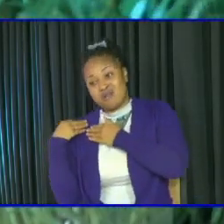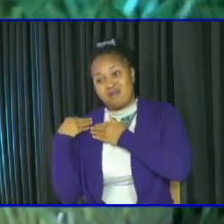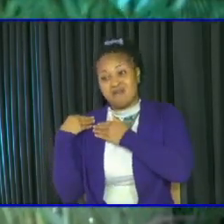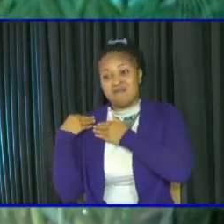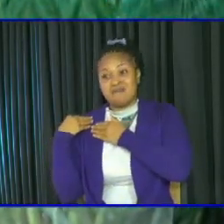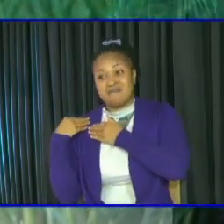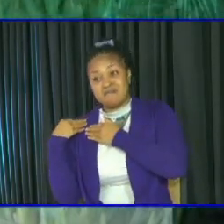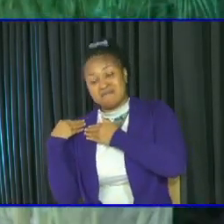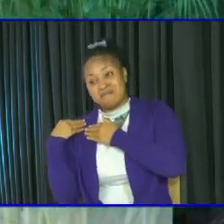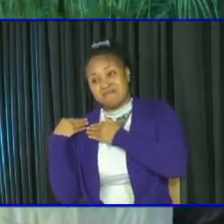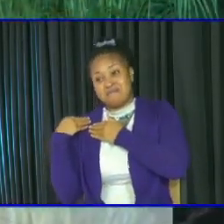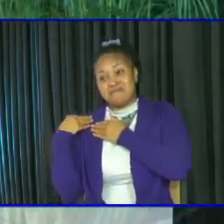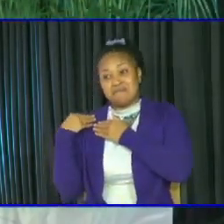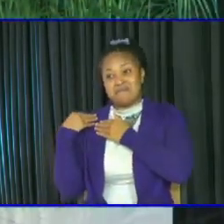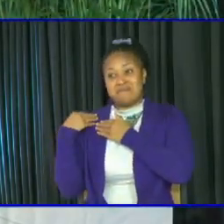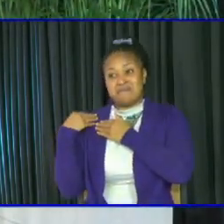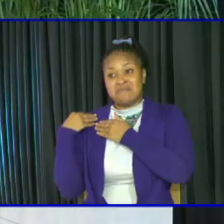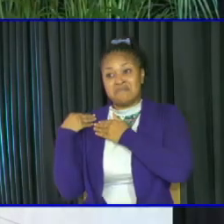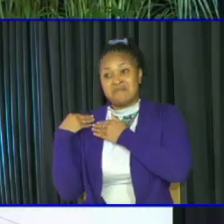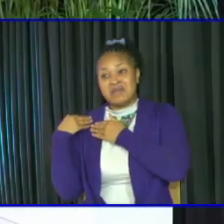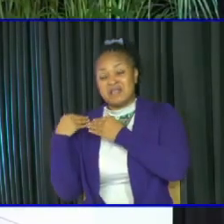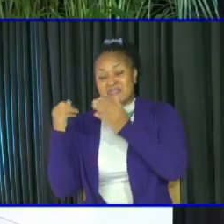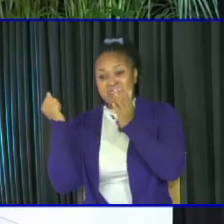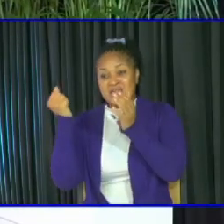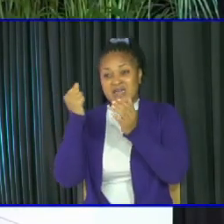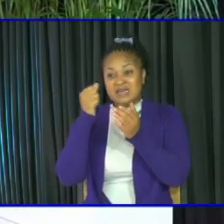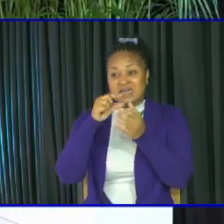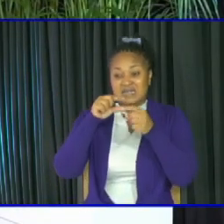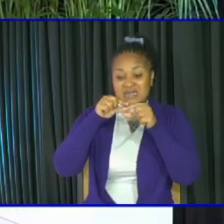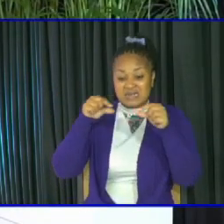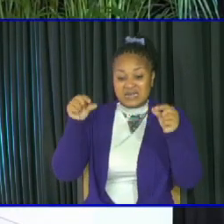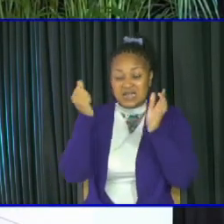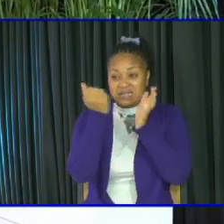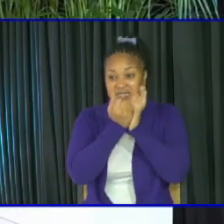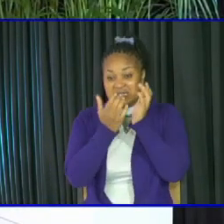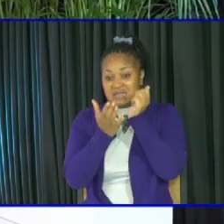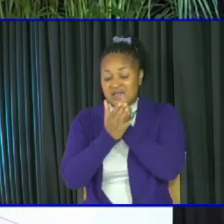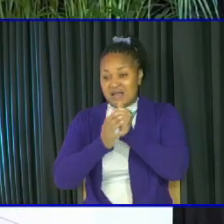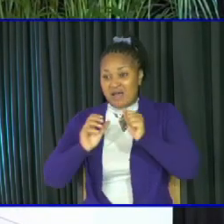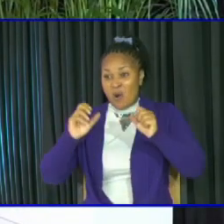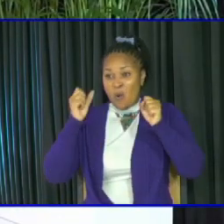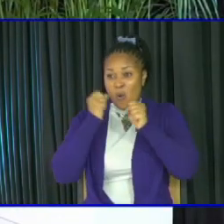The nails that held him set me free.